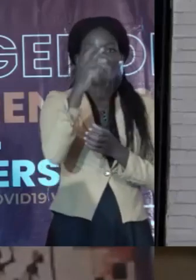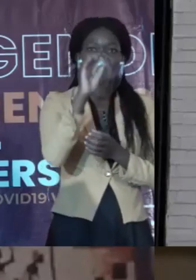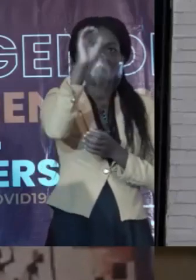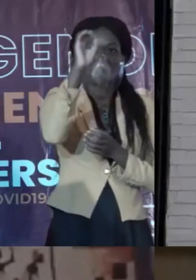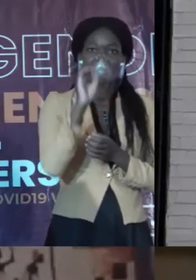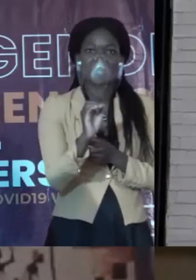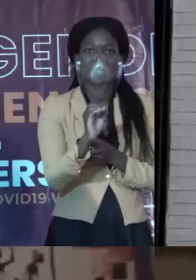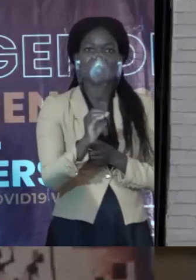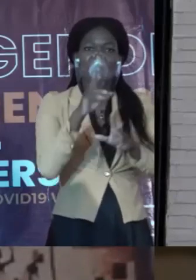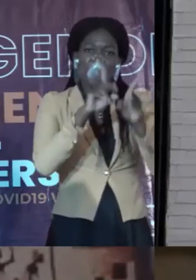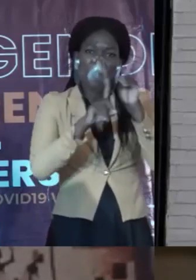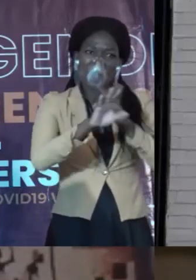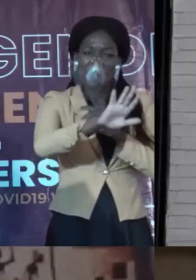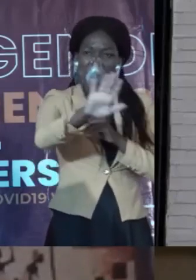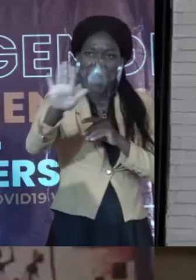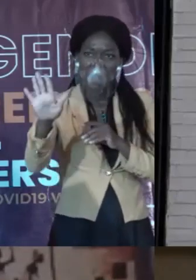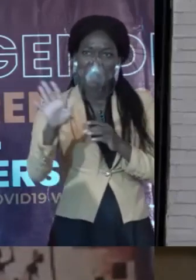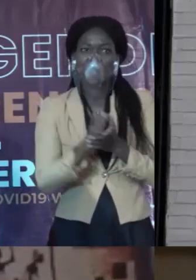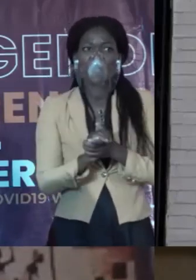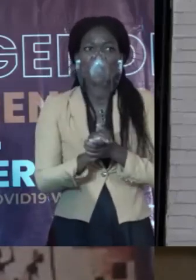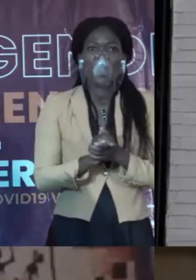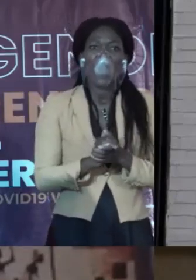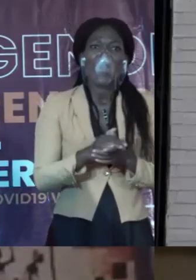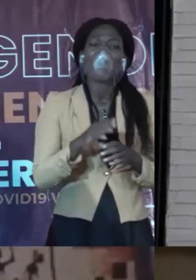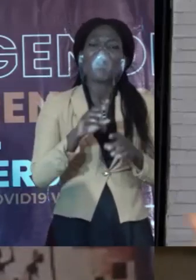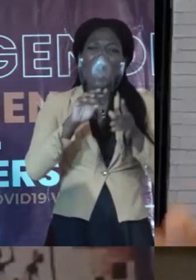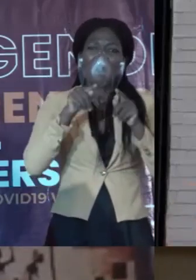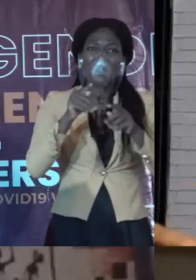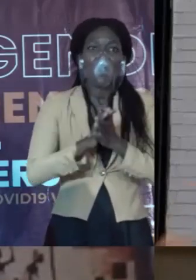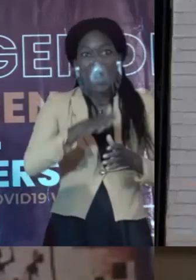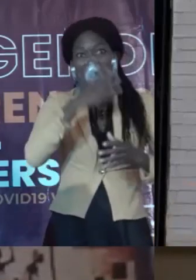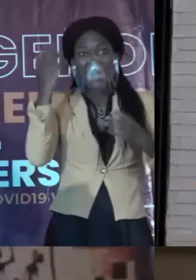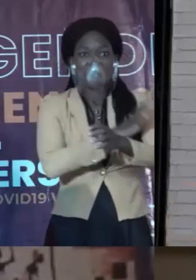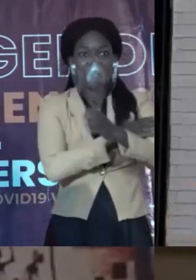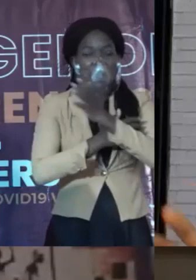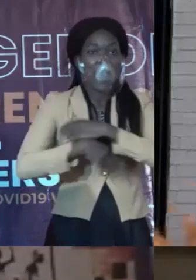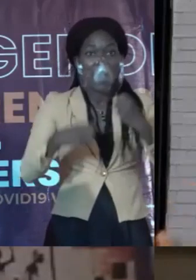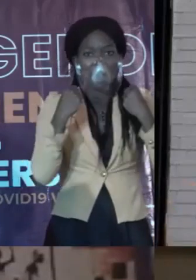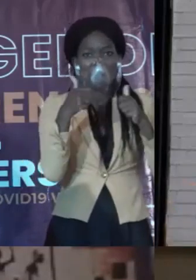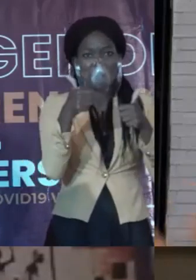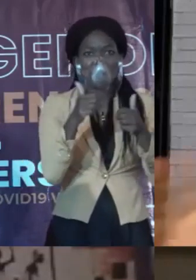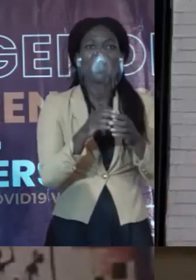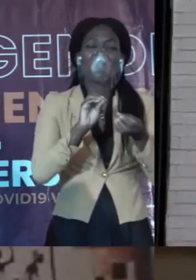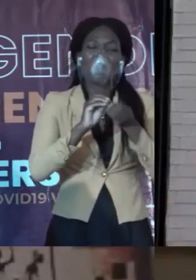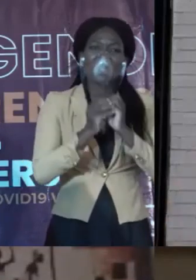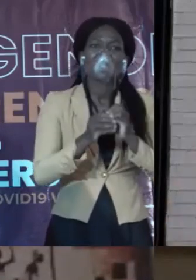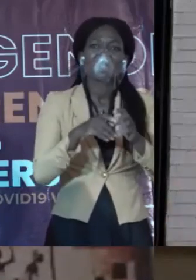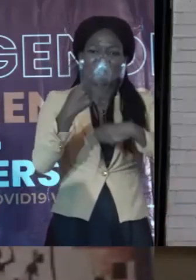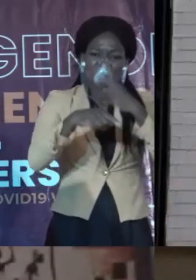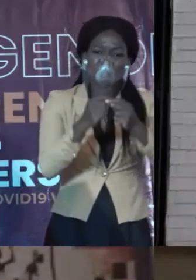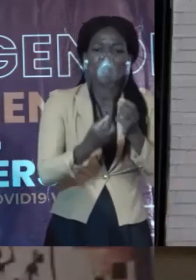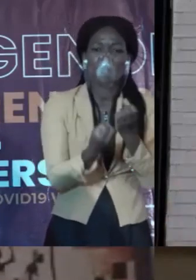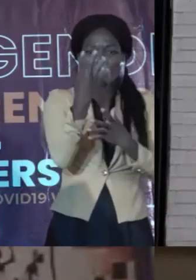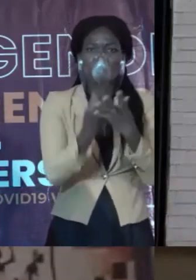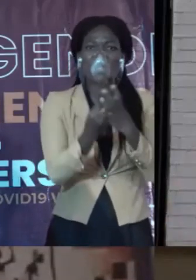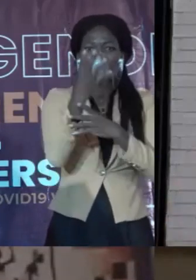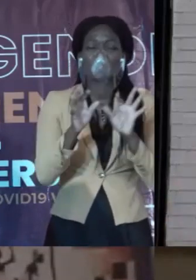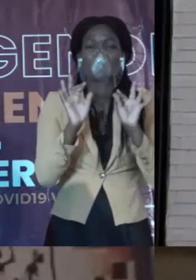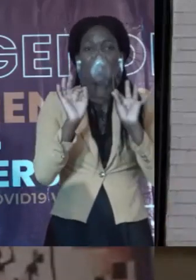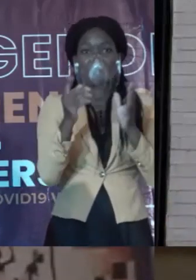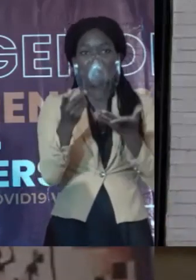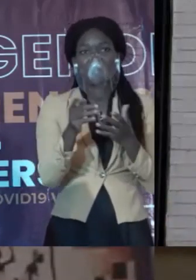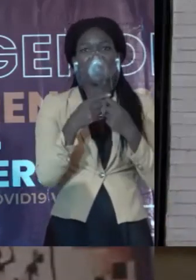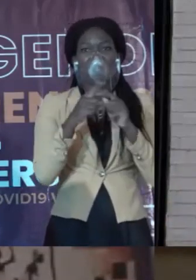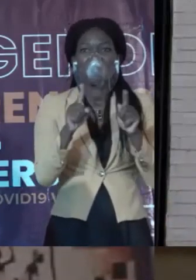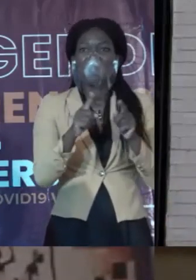your population being the only productive one, then you'll only have 50% of production. But if you bring in the under 50%, you